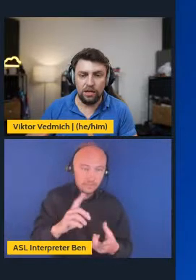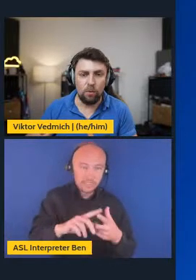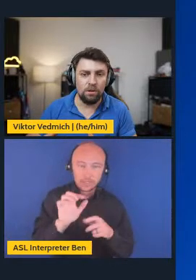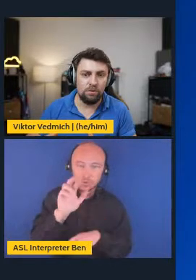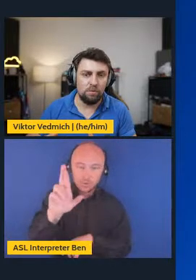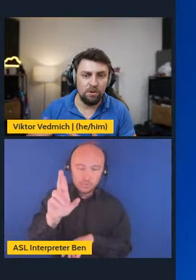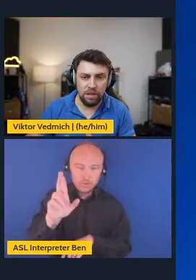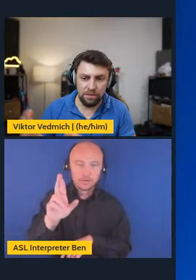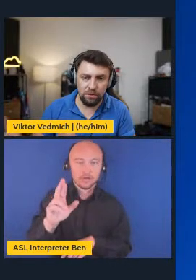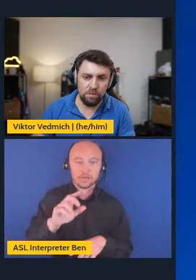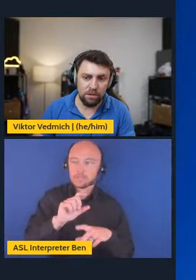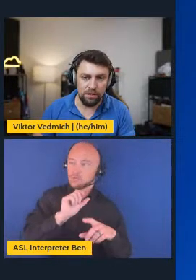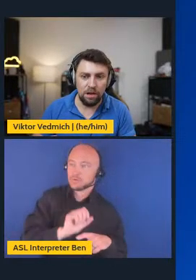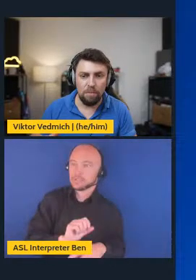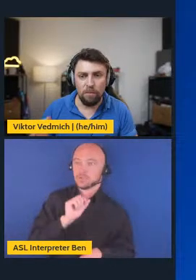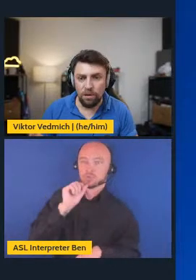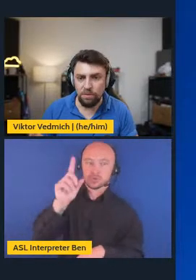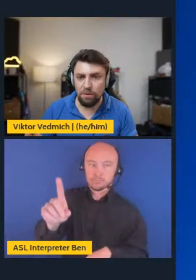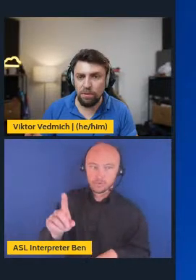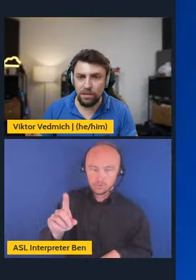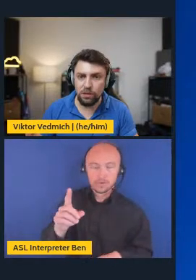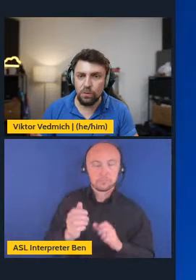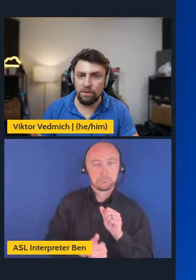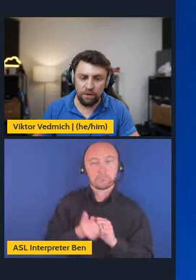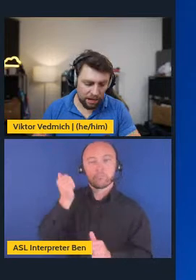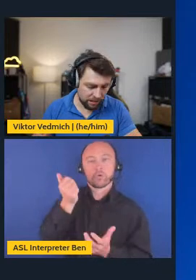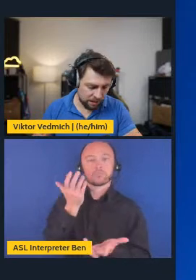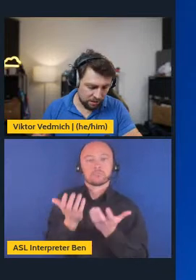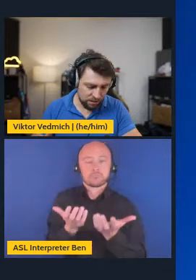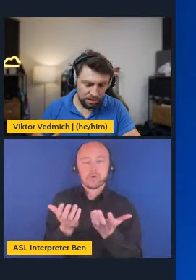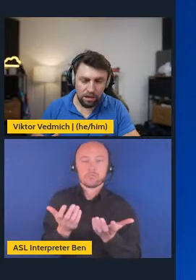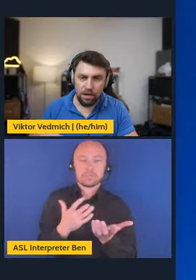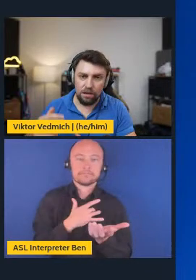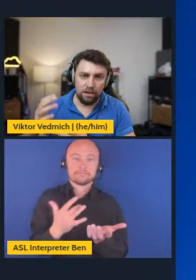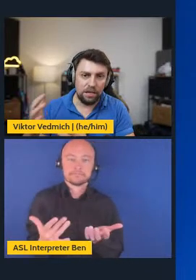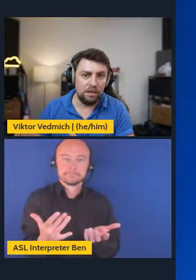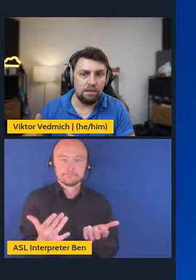and you want to deploy something in Kubernetes, most probably you will find that